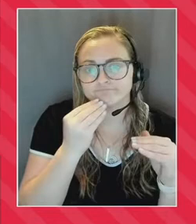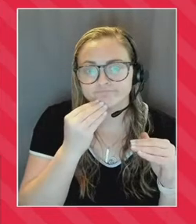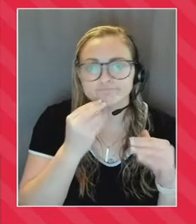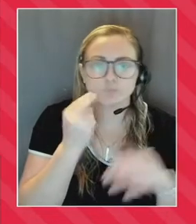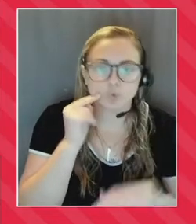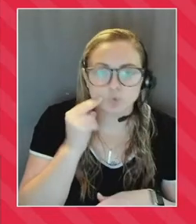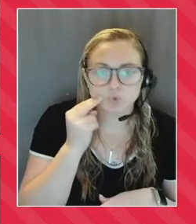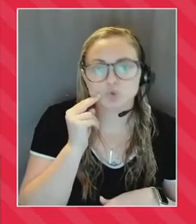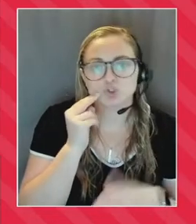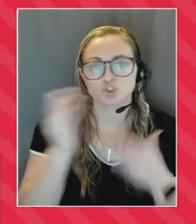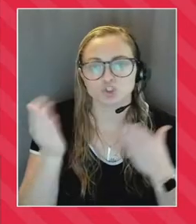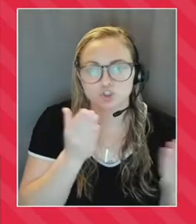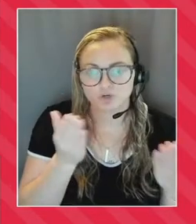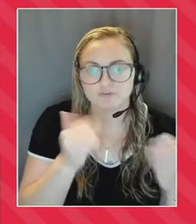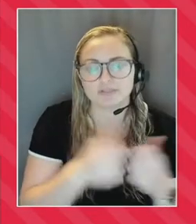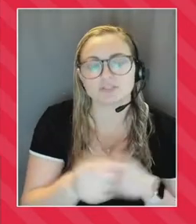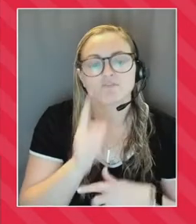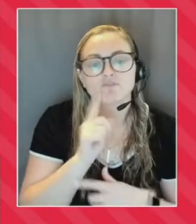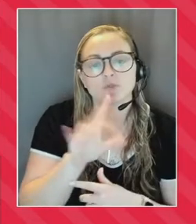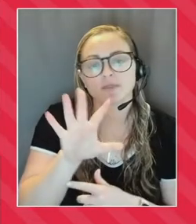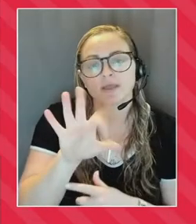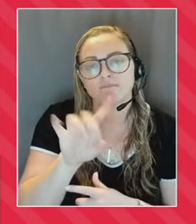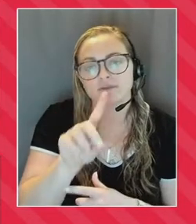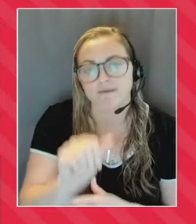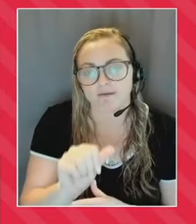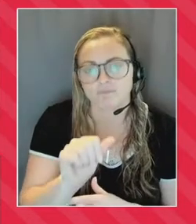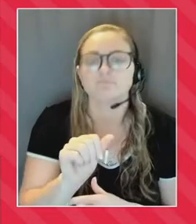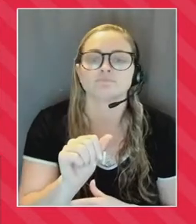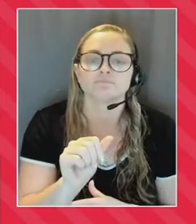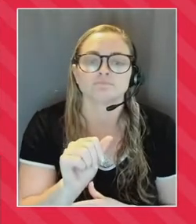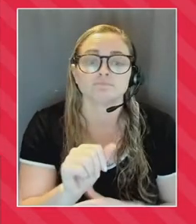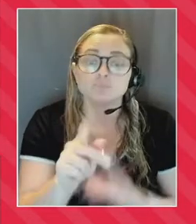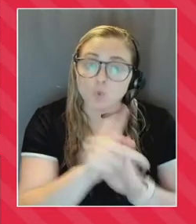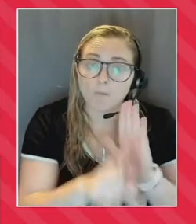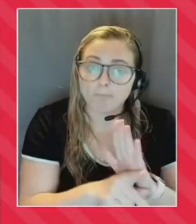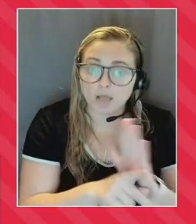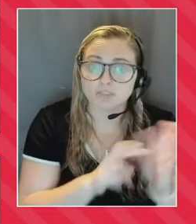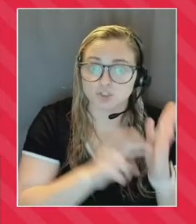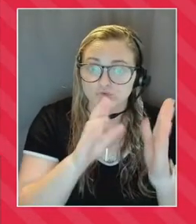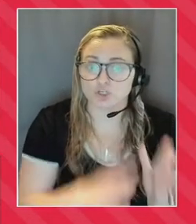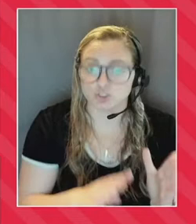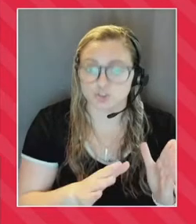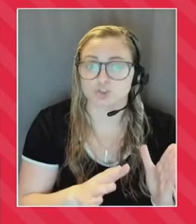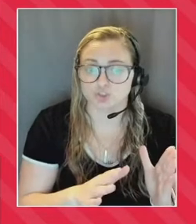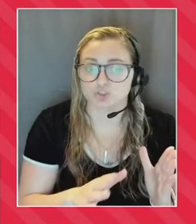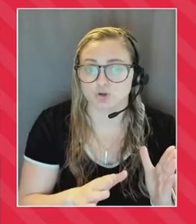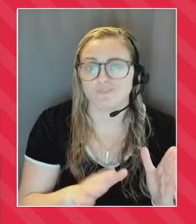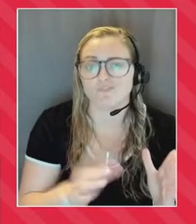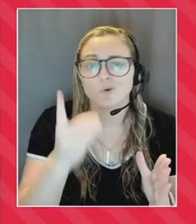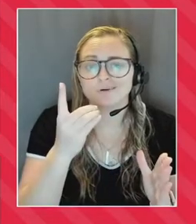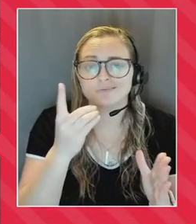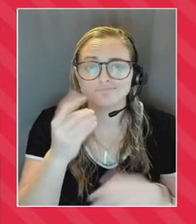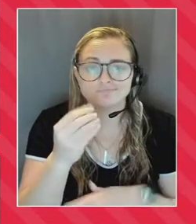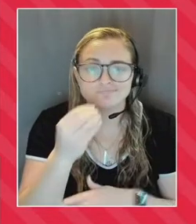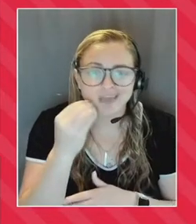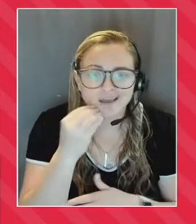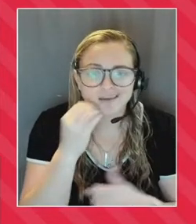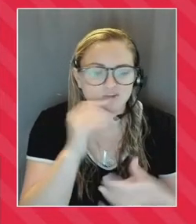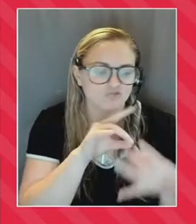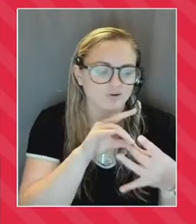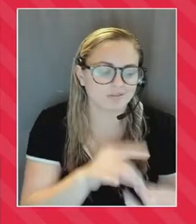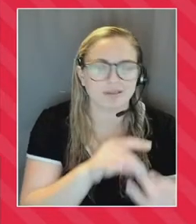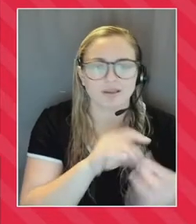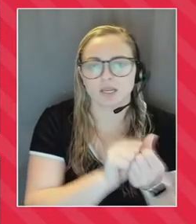USDA. She is a policy expert and researcher who specializes in diet-related diseases, food